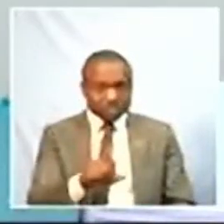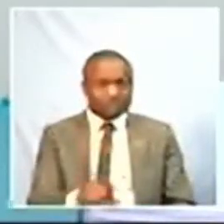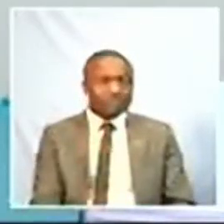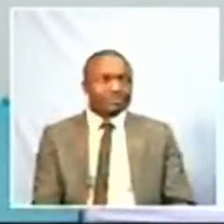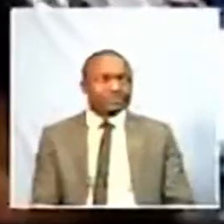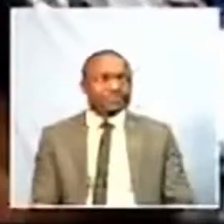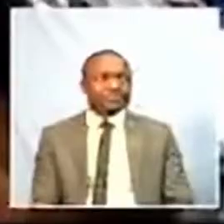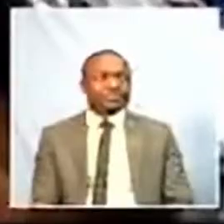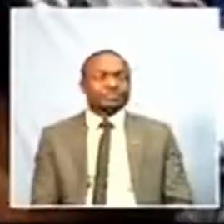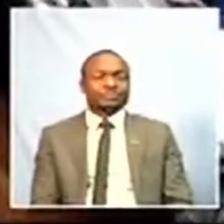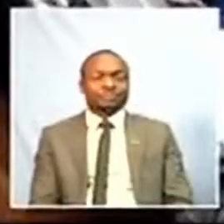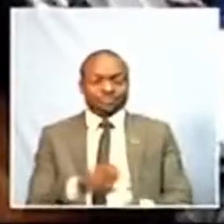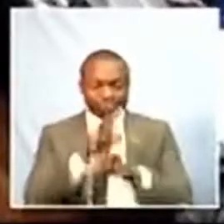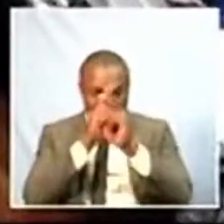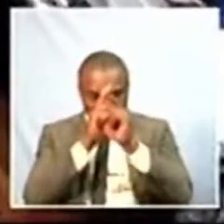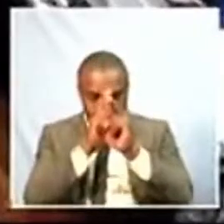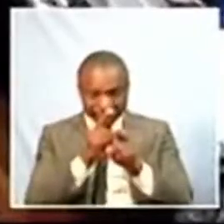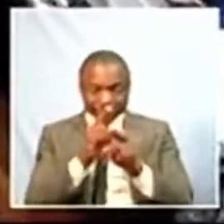Yes, honourable man.